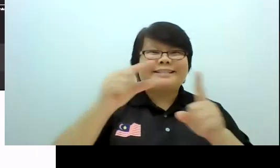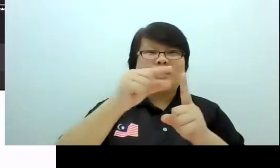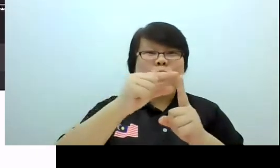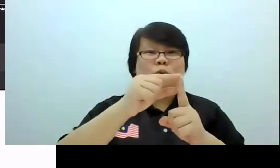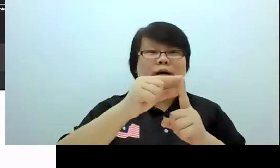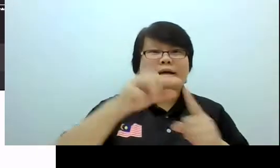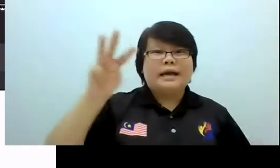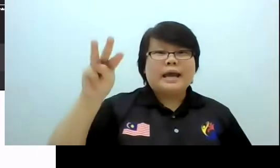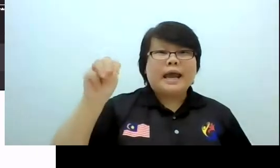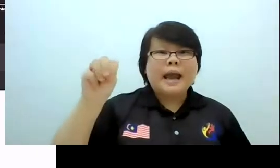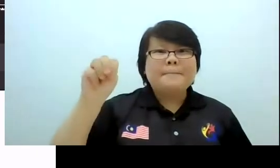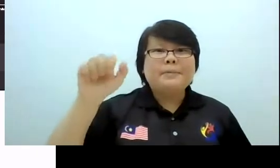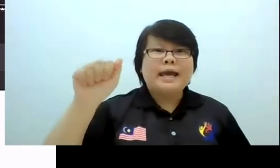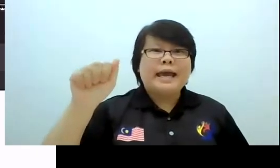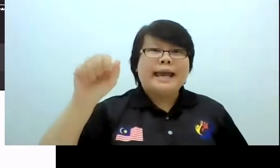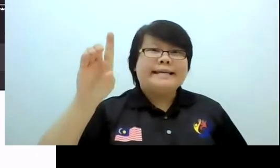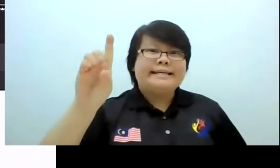Where is the word